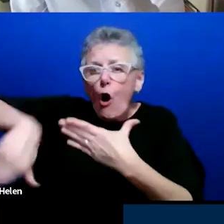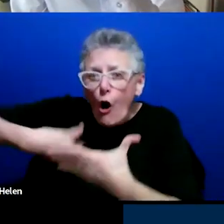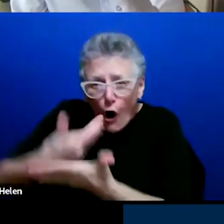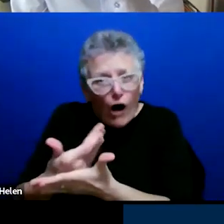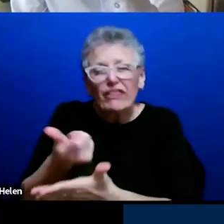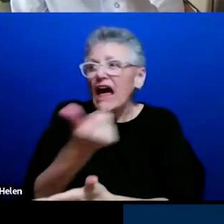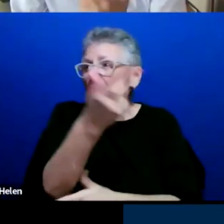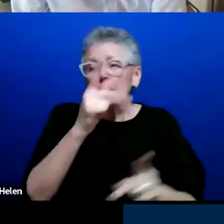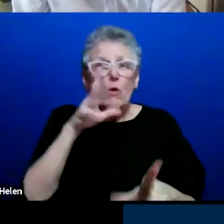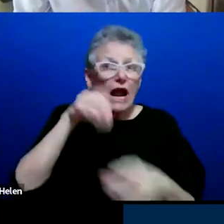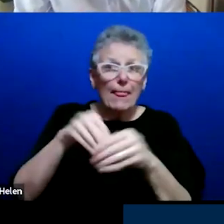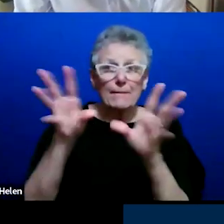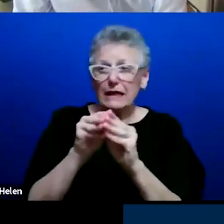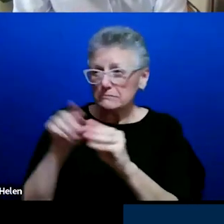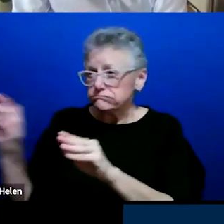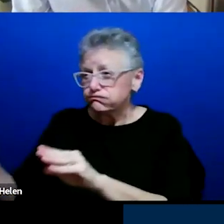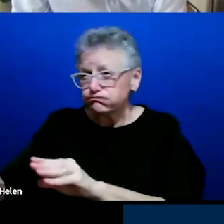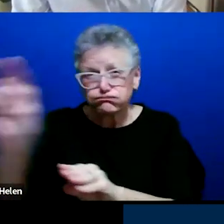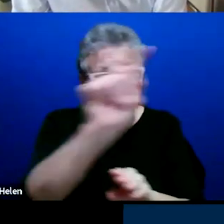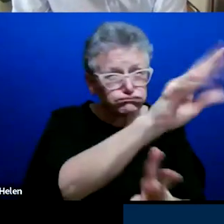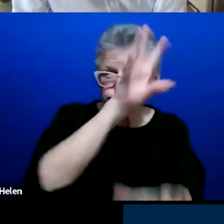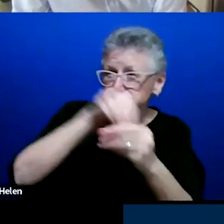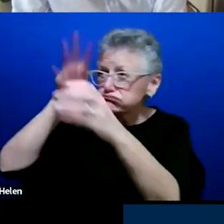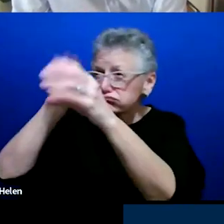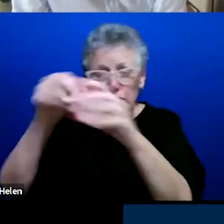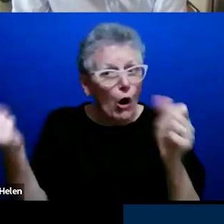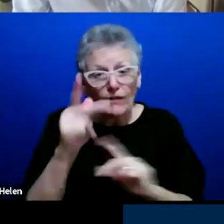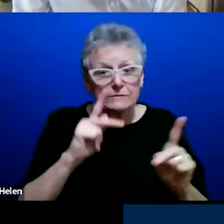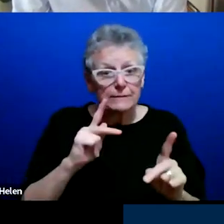people in the meeting. So I